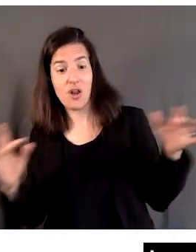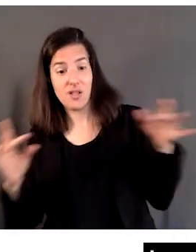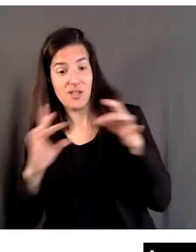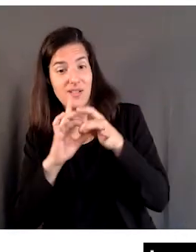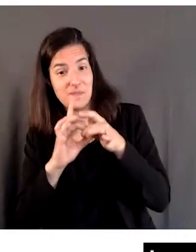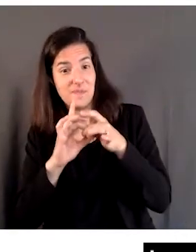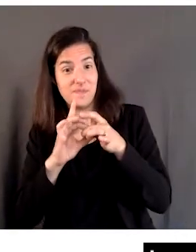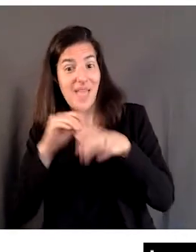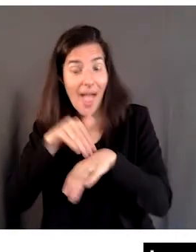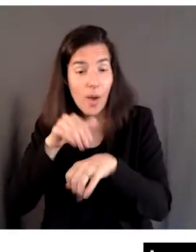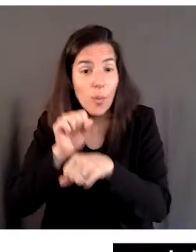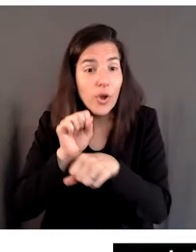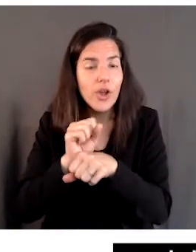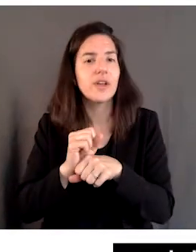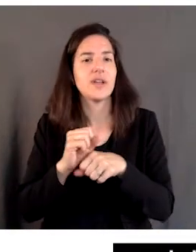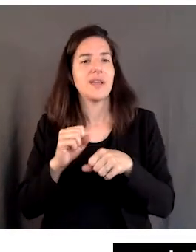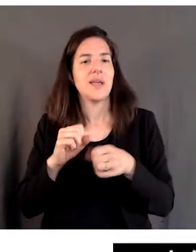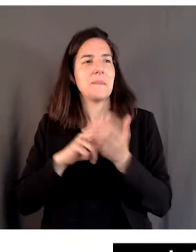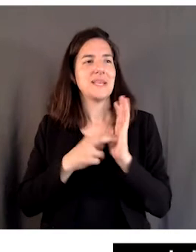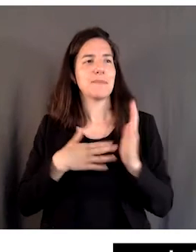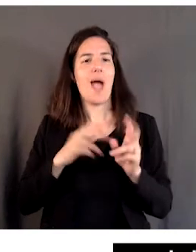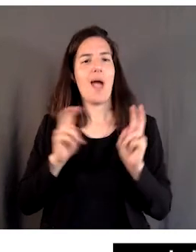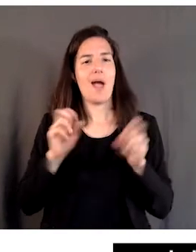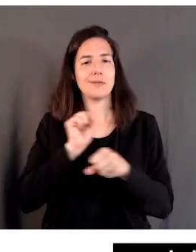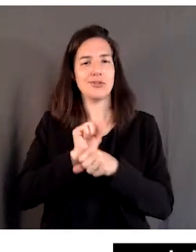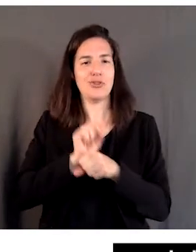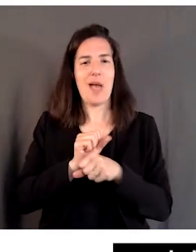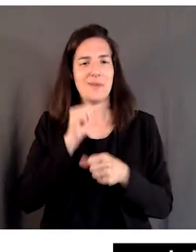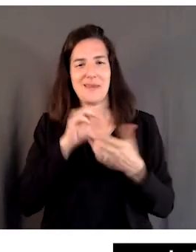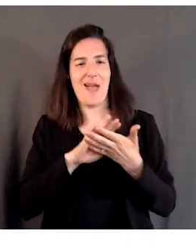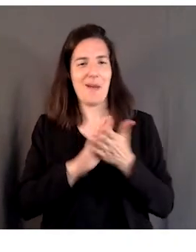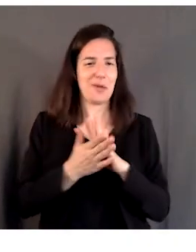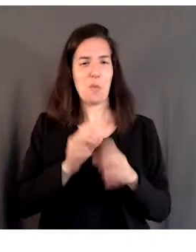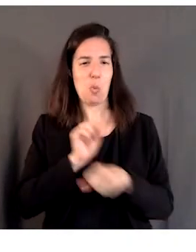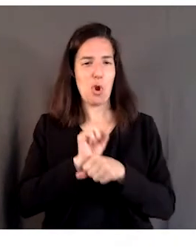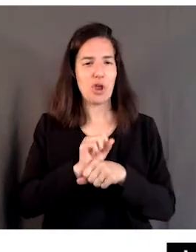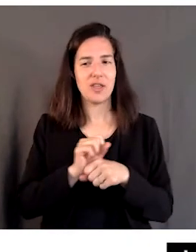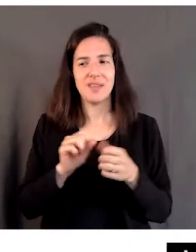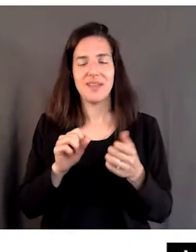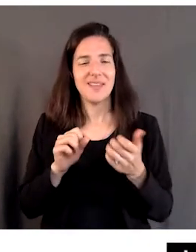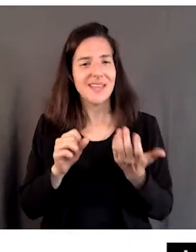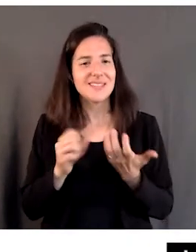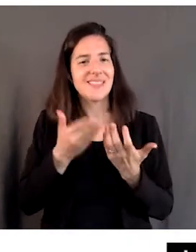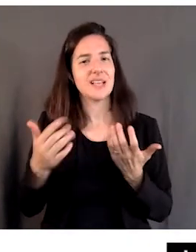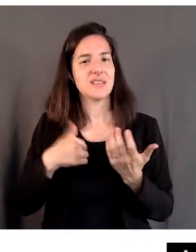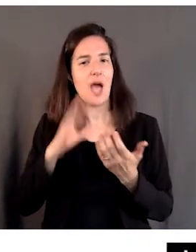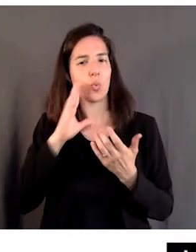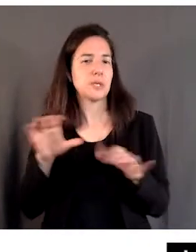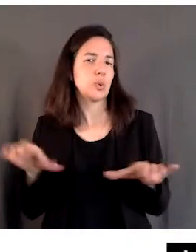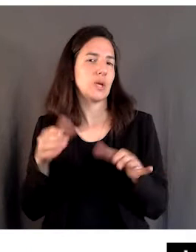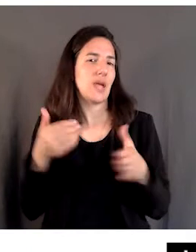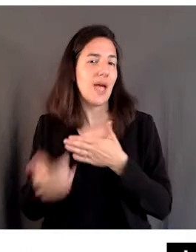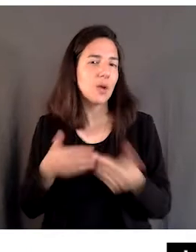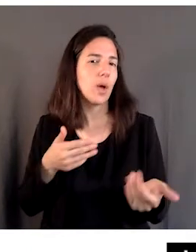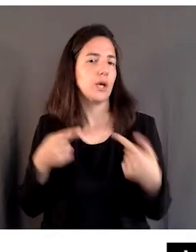work, it's not work because it's things I would be doing anyway during my off time. And so